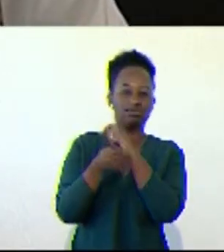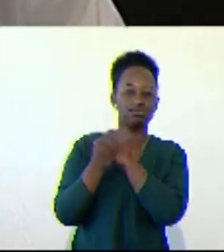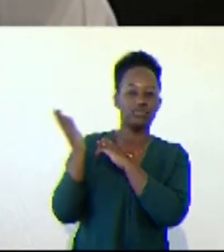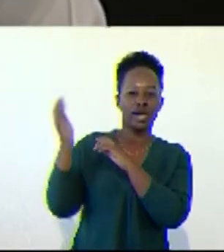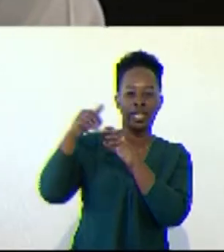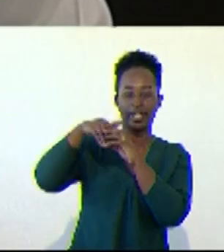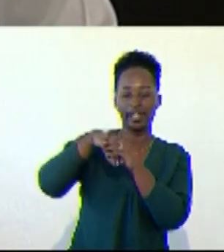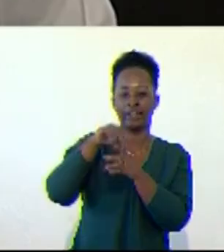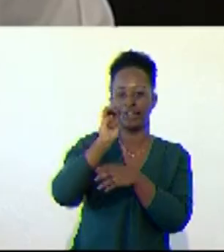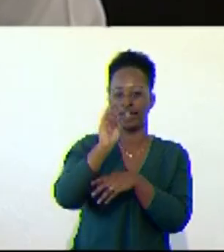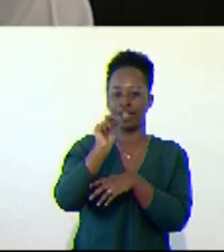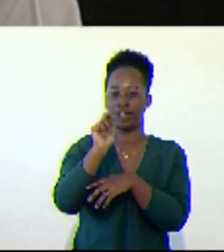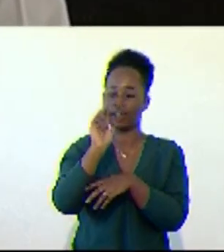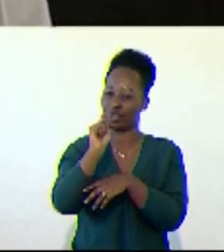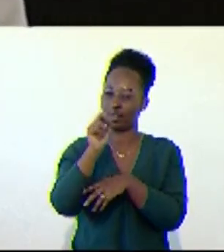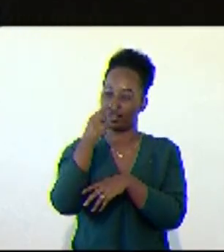the ethanol we want,